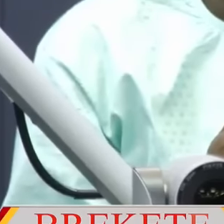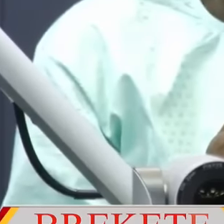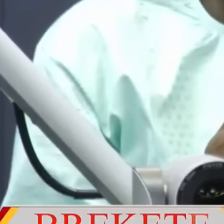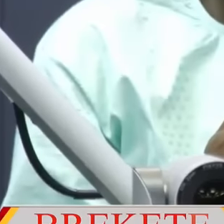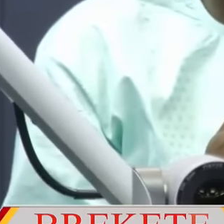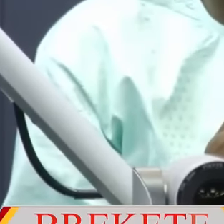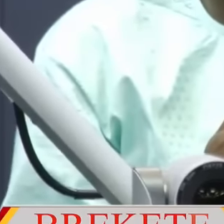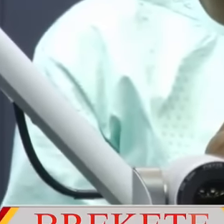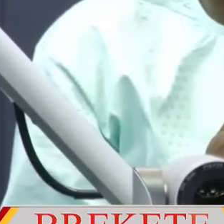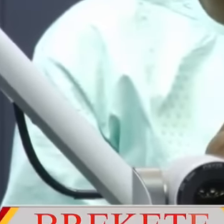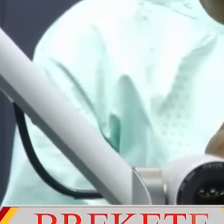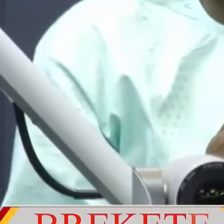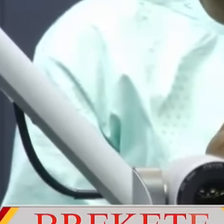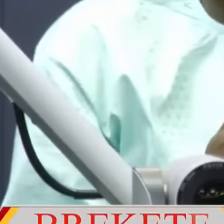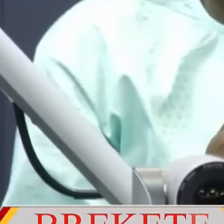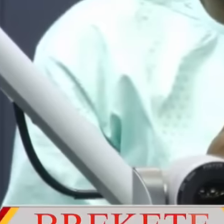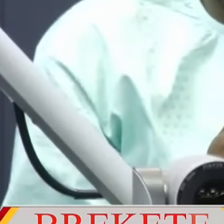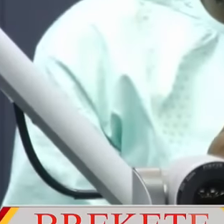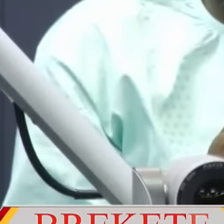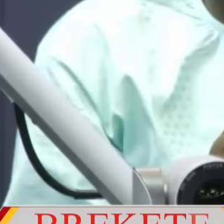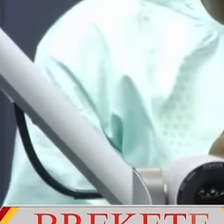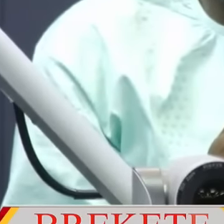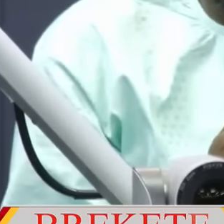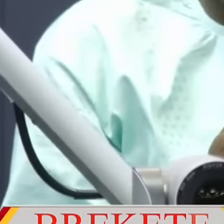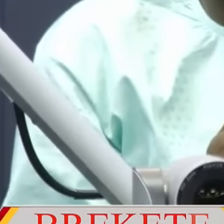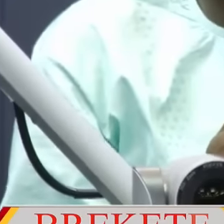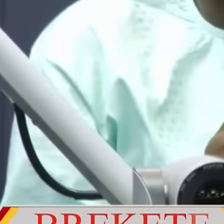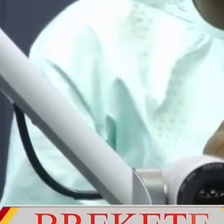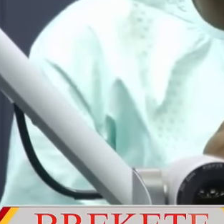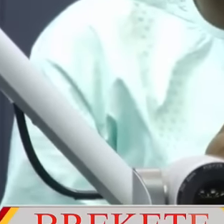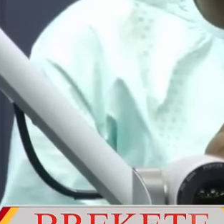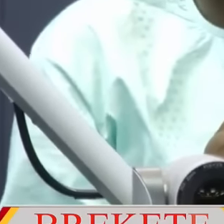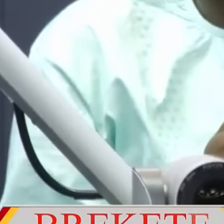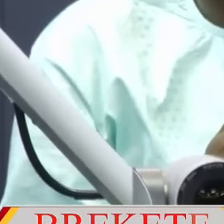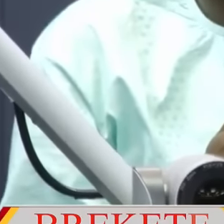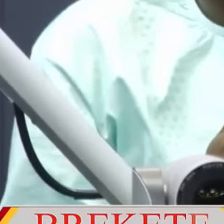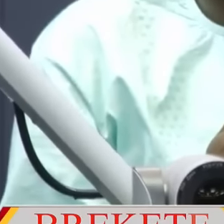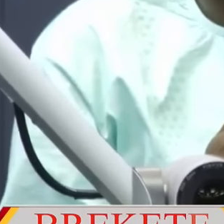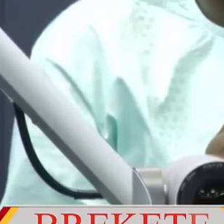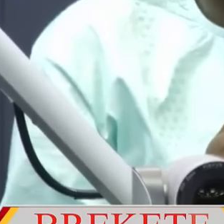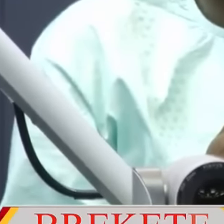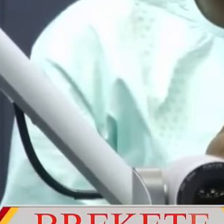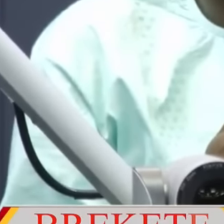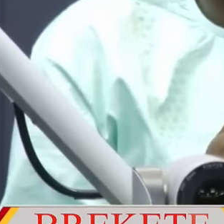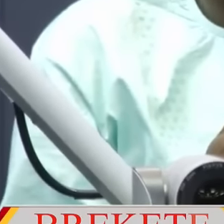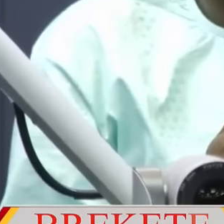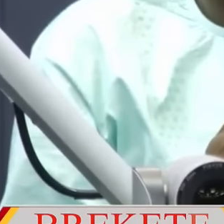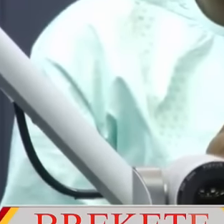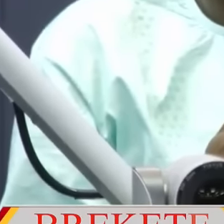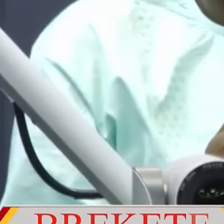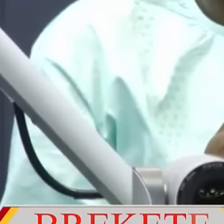a yi mai ai mai wancan ai tare da yawwa amma abun mamaki sai muka